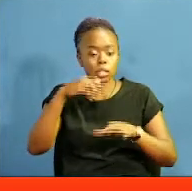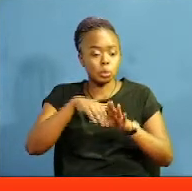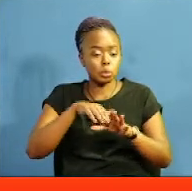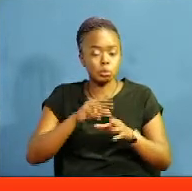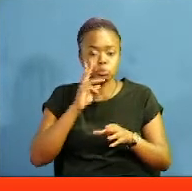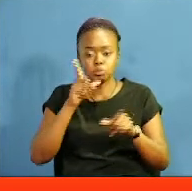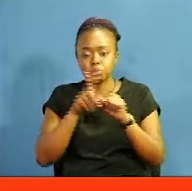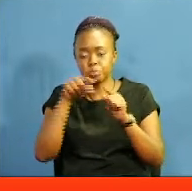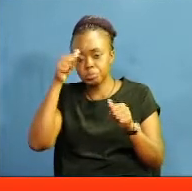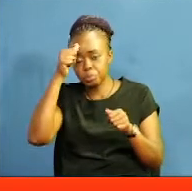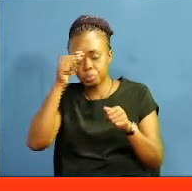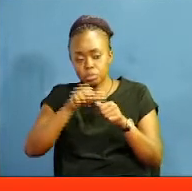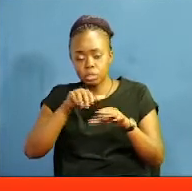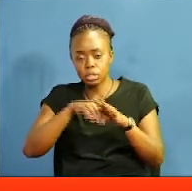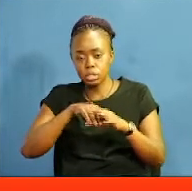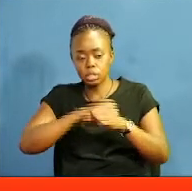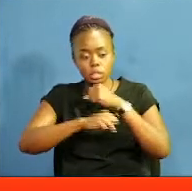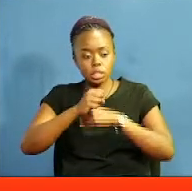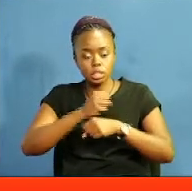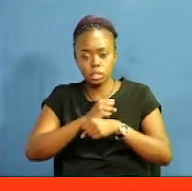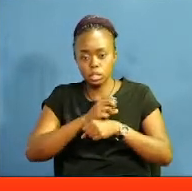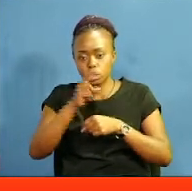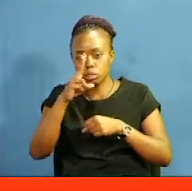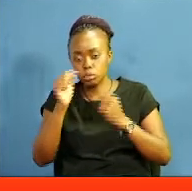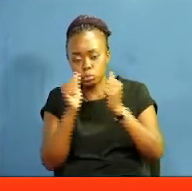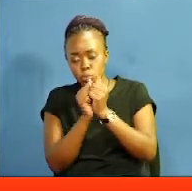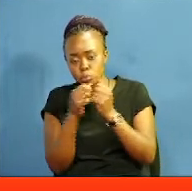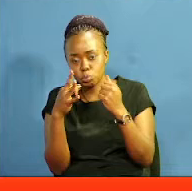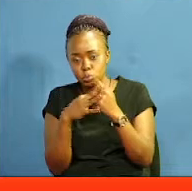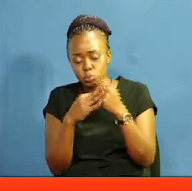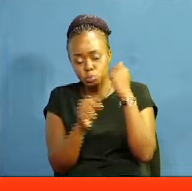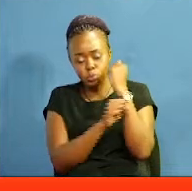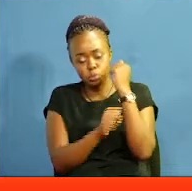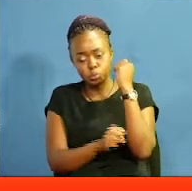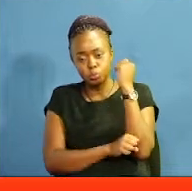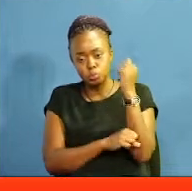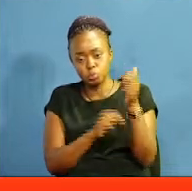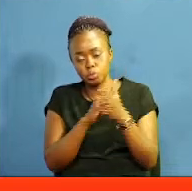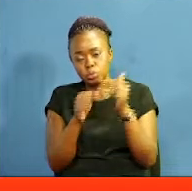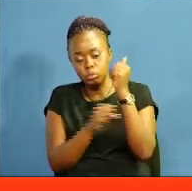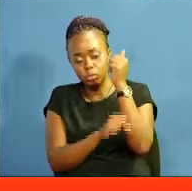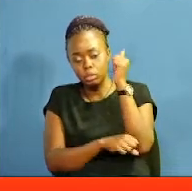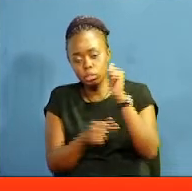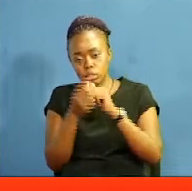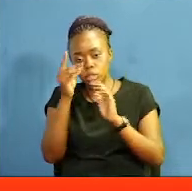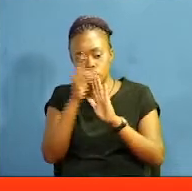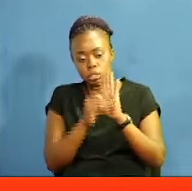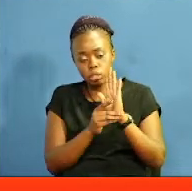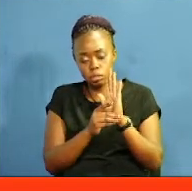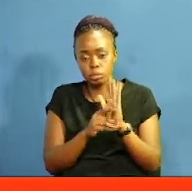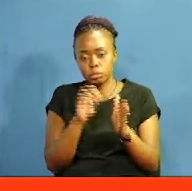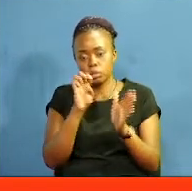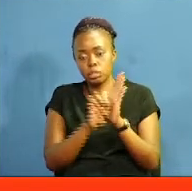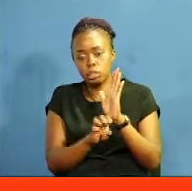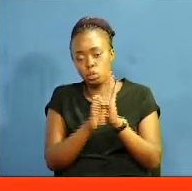command, and we can remember in 2013, he supported the Jubilee agenda that supported the trickle-down